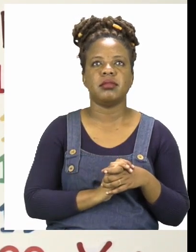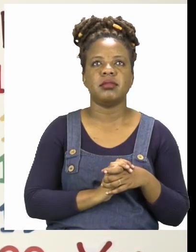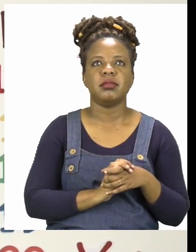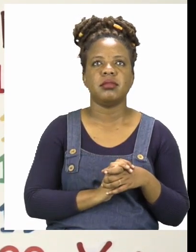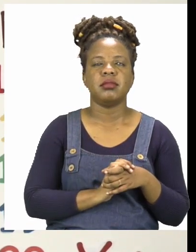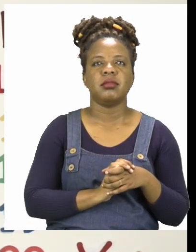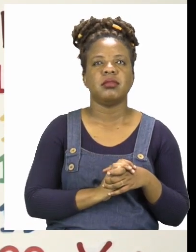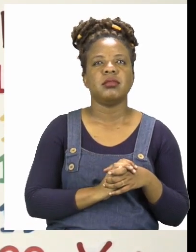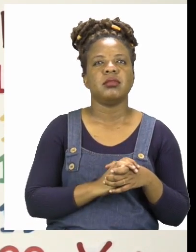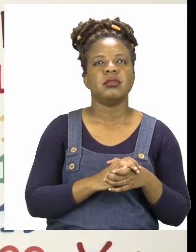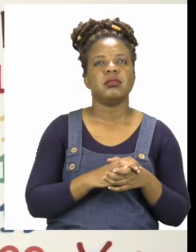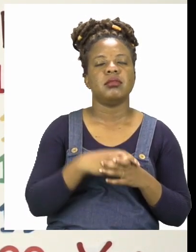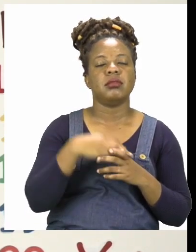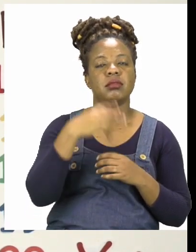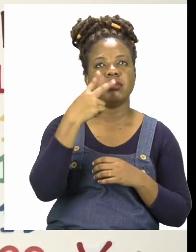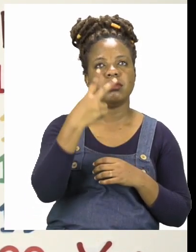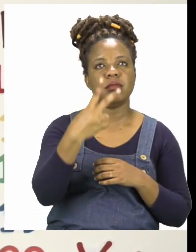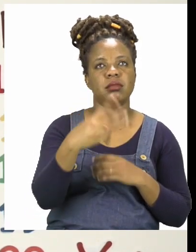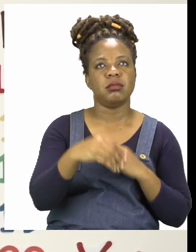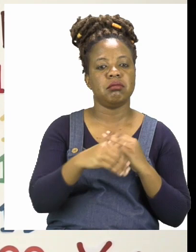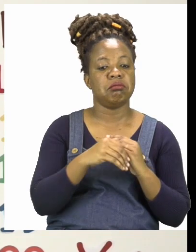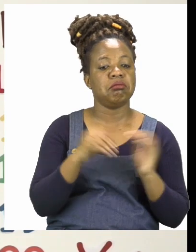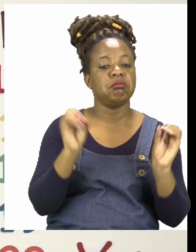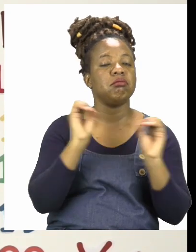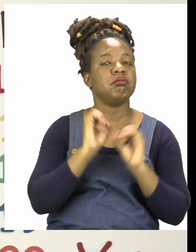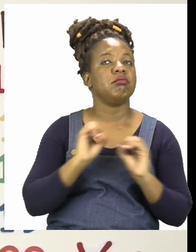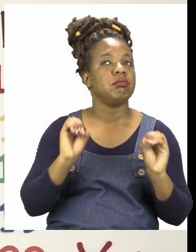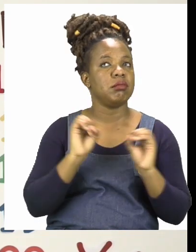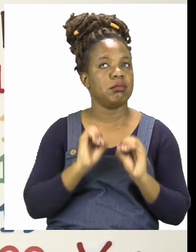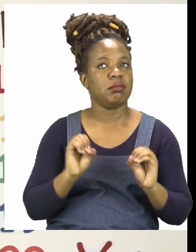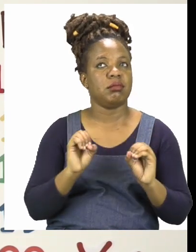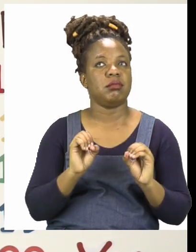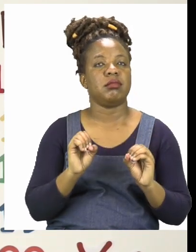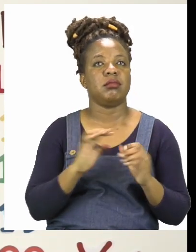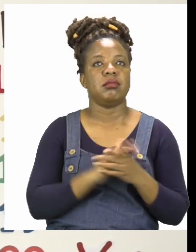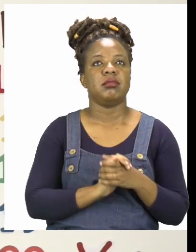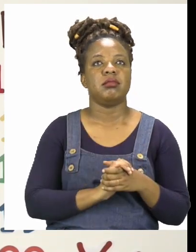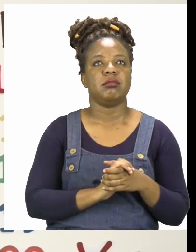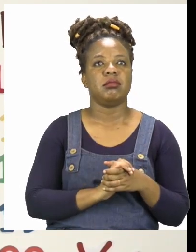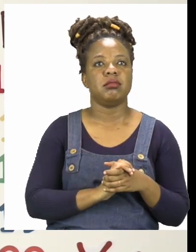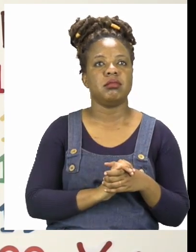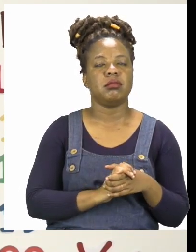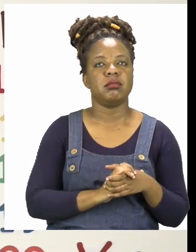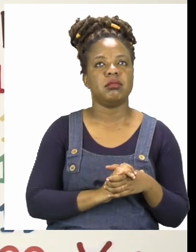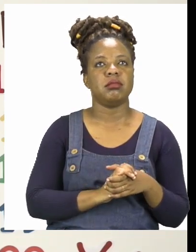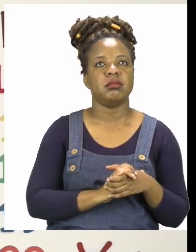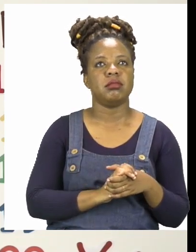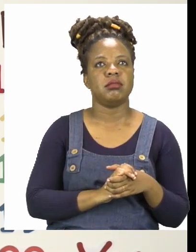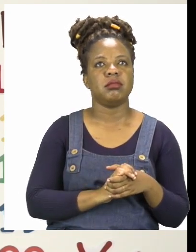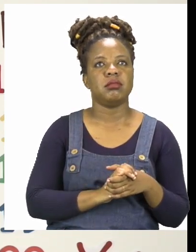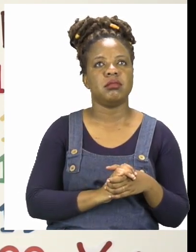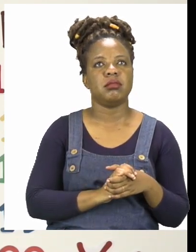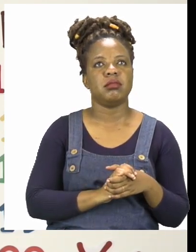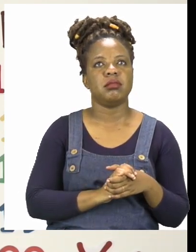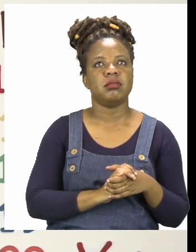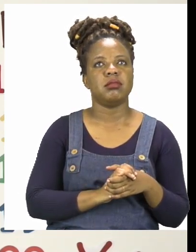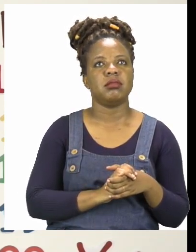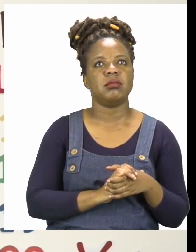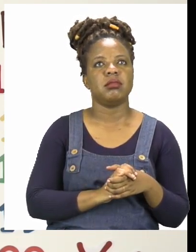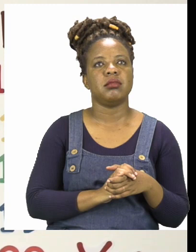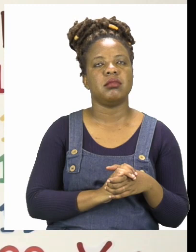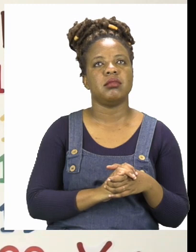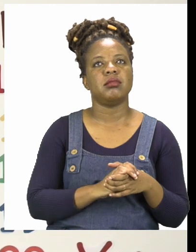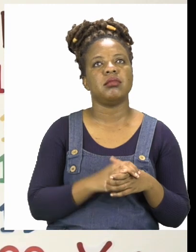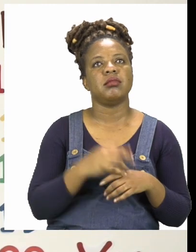And now we say 2 plus nothing, which means there's nothing to add or subtract, will give us